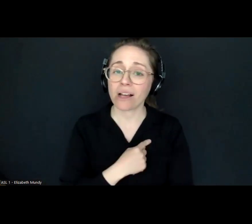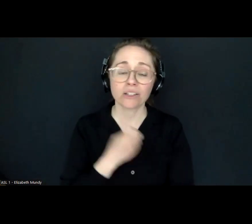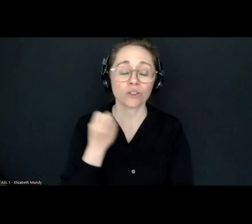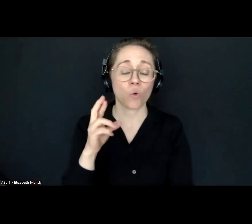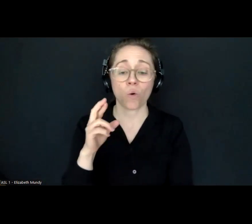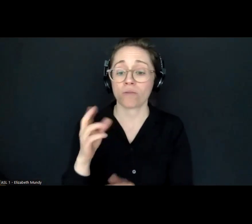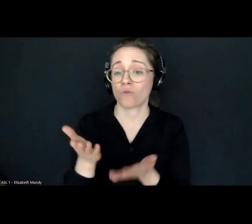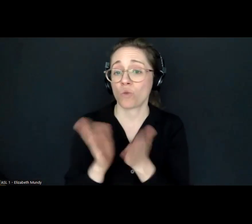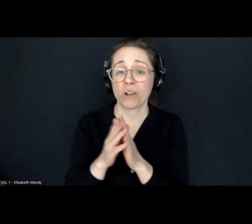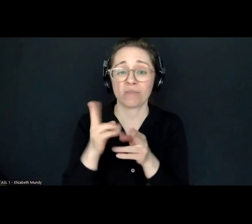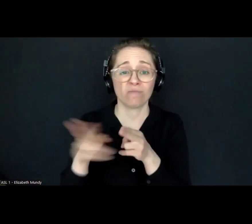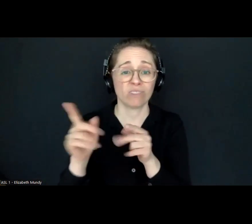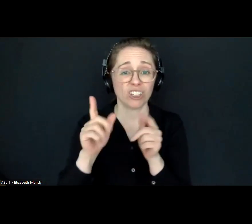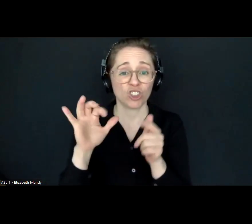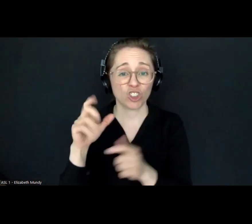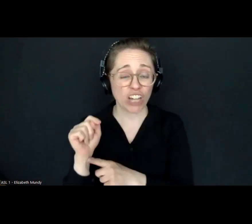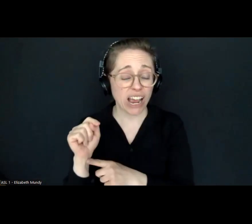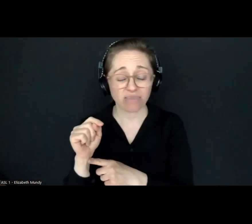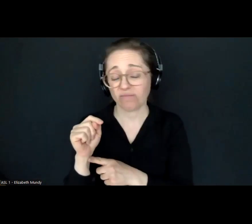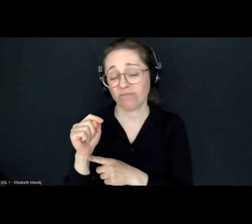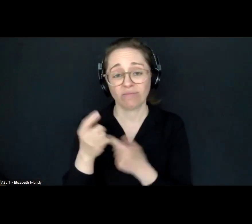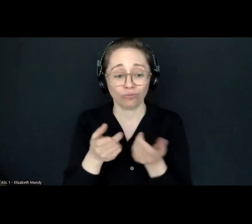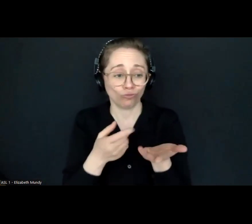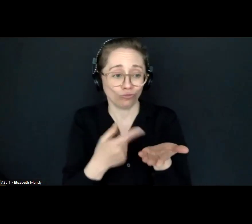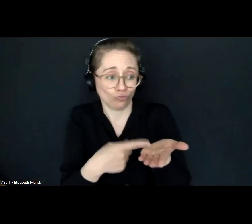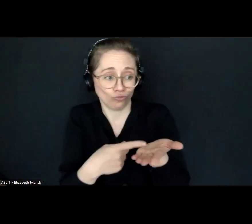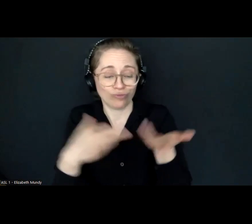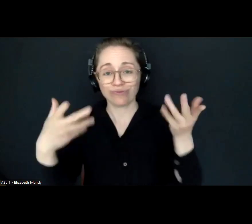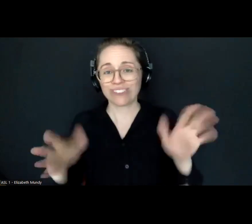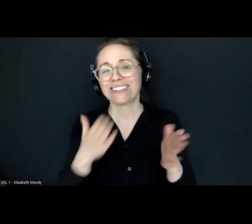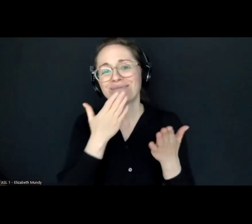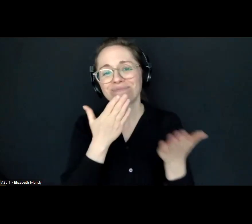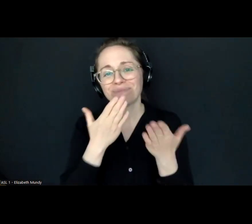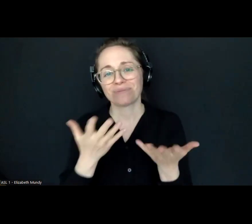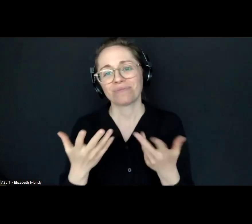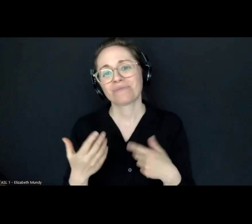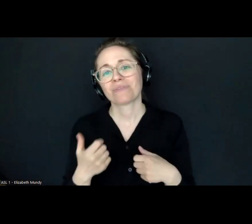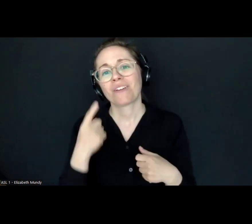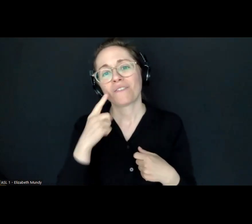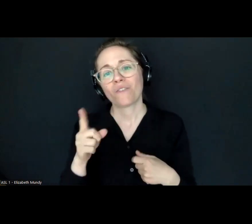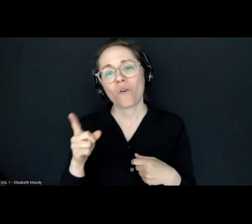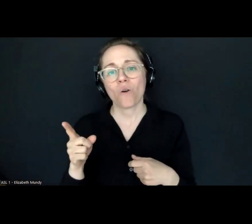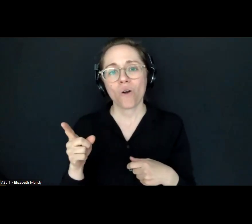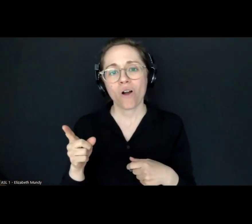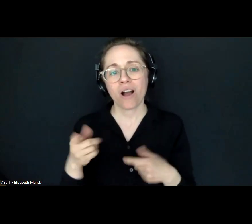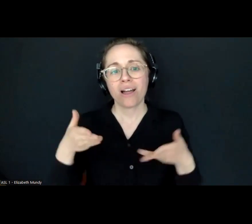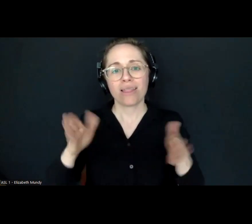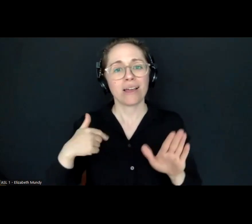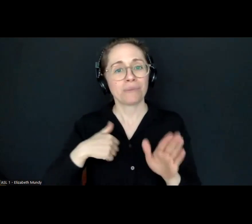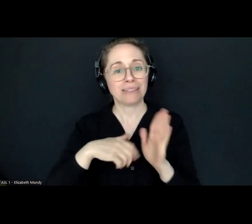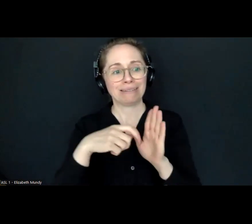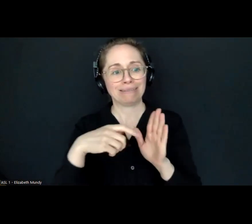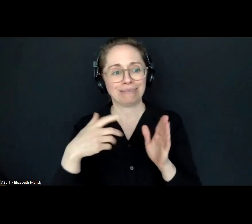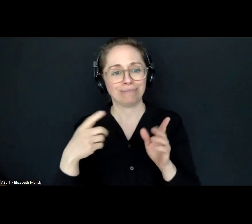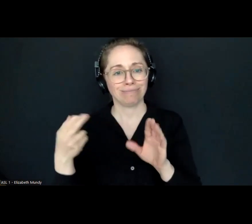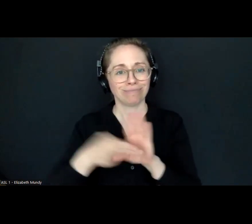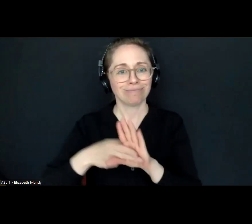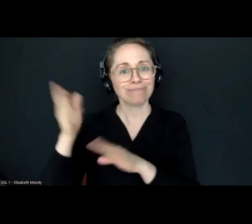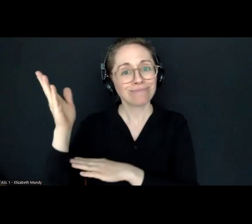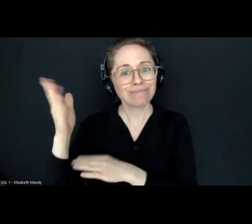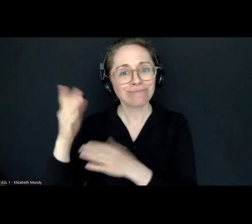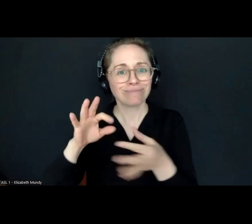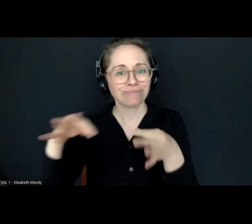chat, and we will definitely hear your thoughts. But thank you for allowing me time on the agenda to walk you through kind of the proposal